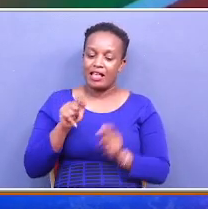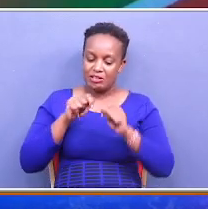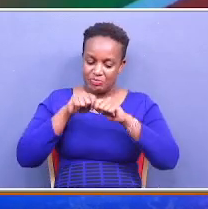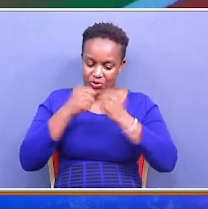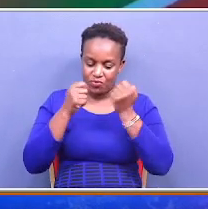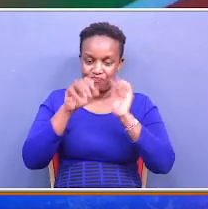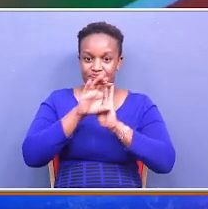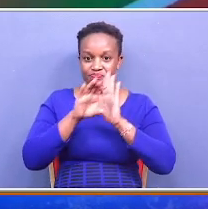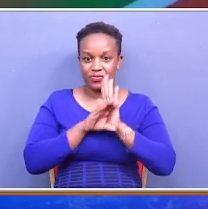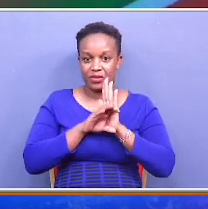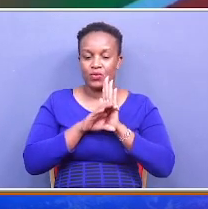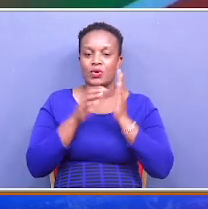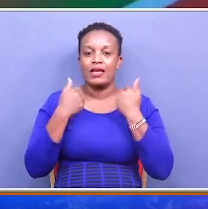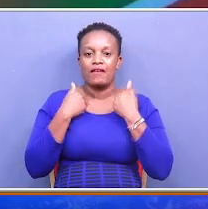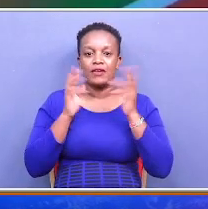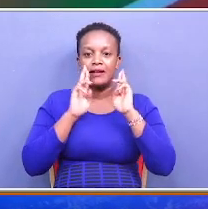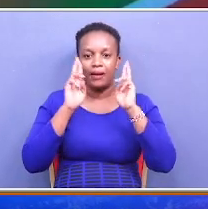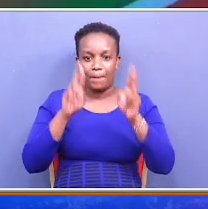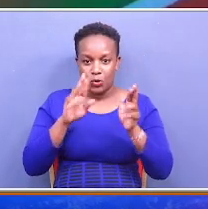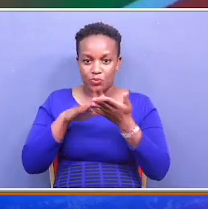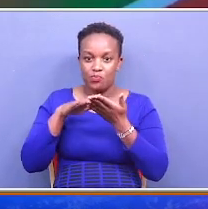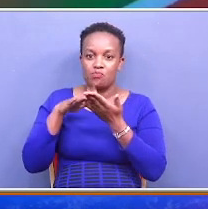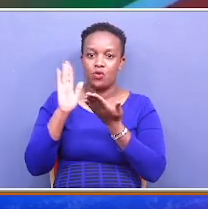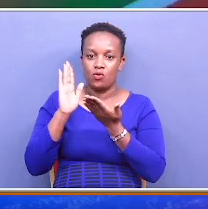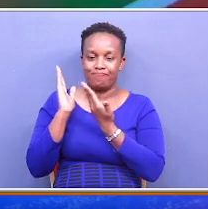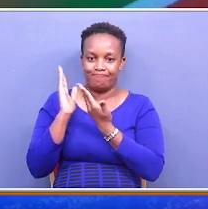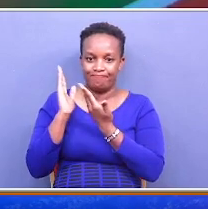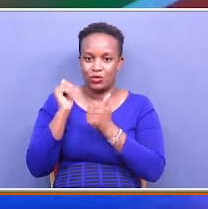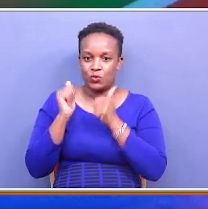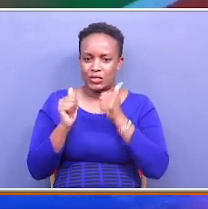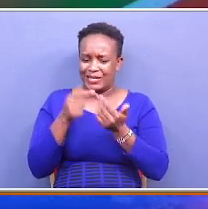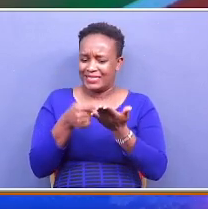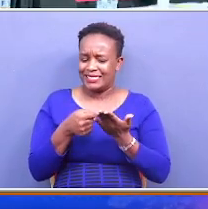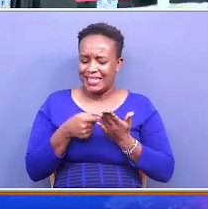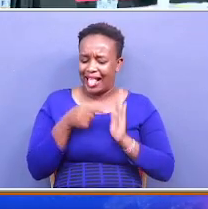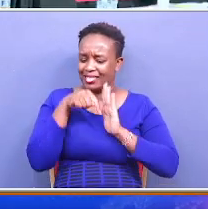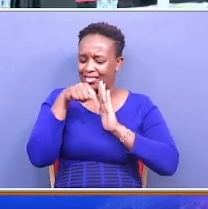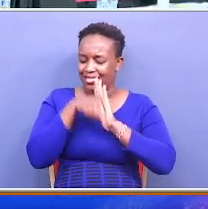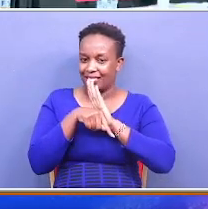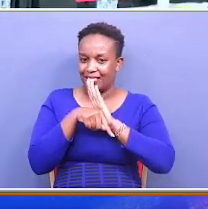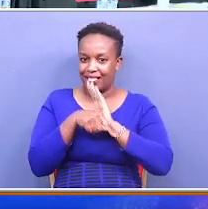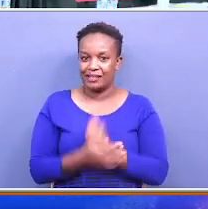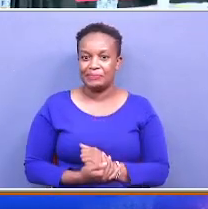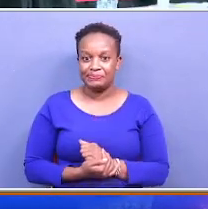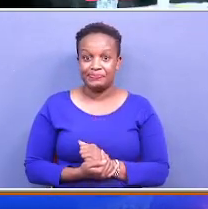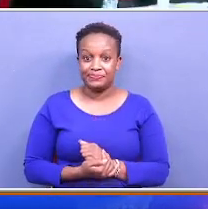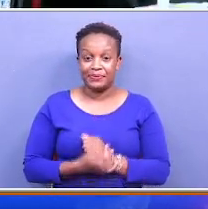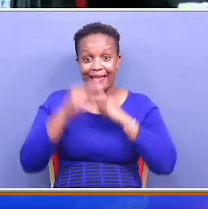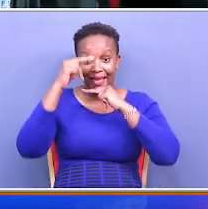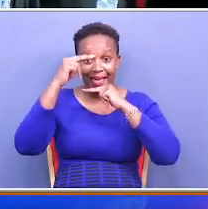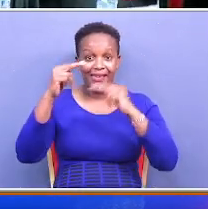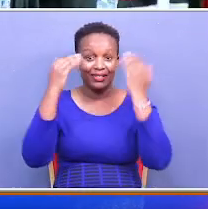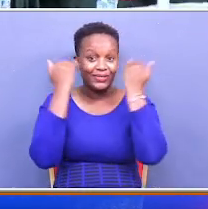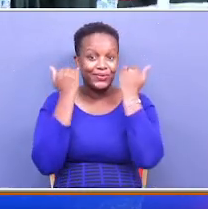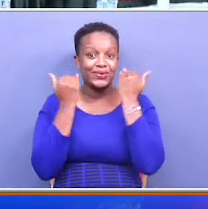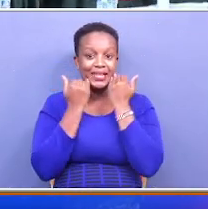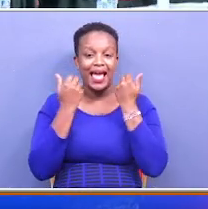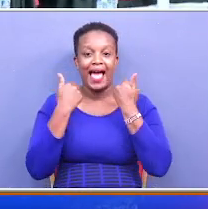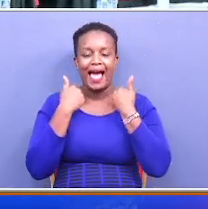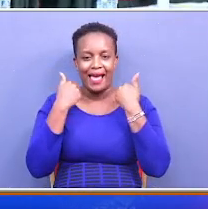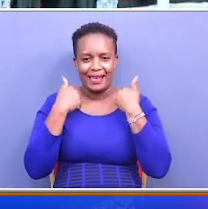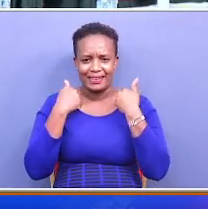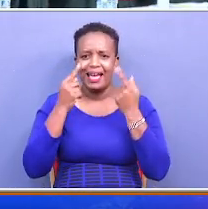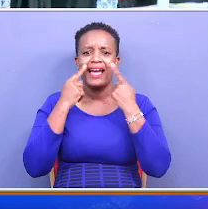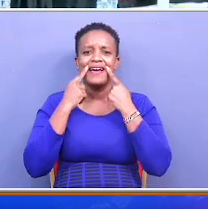reports on the issues that were upheld, quashed and the future of the BBI. The highest court on the land drove the final nail into